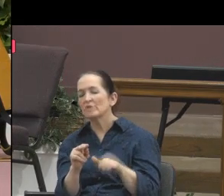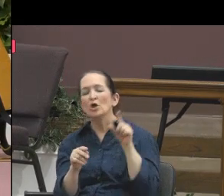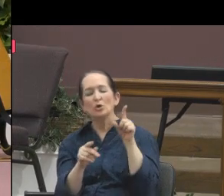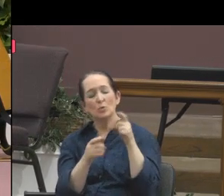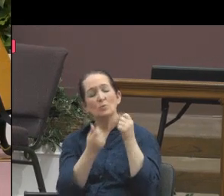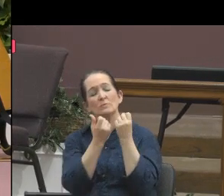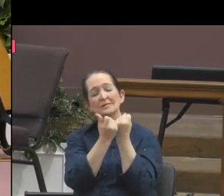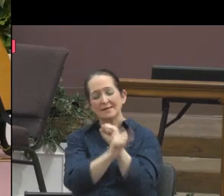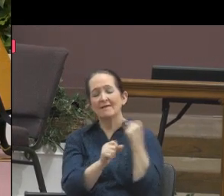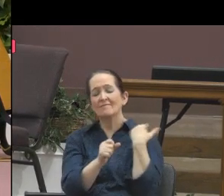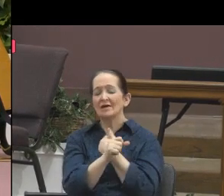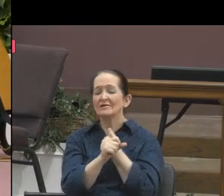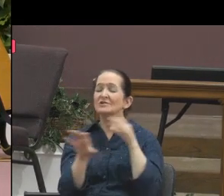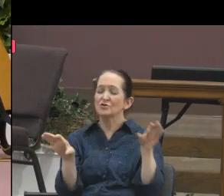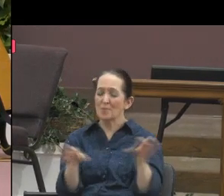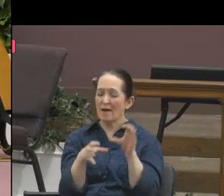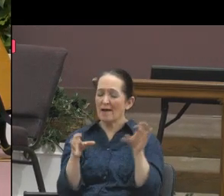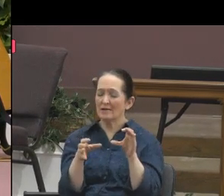to act.